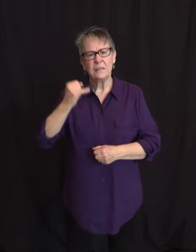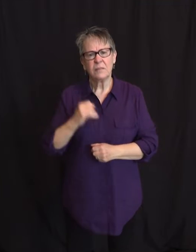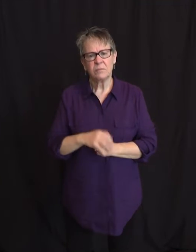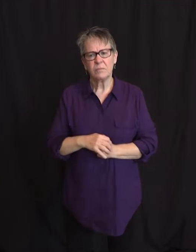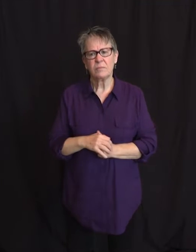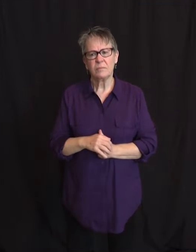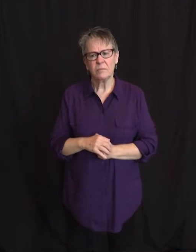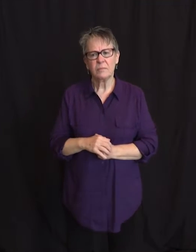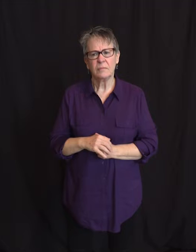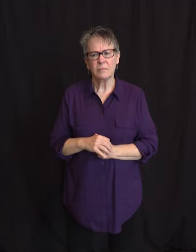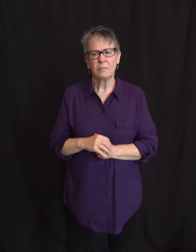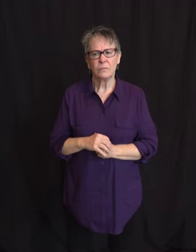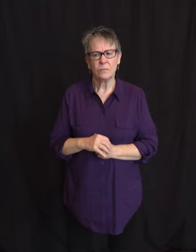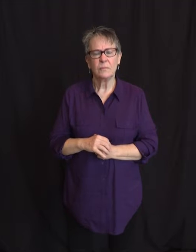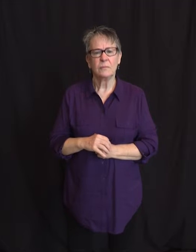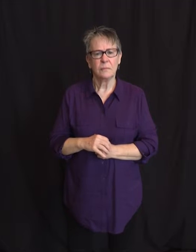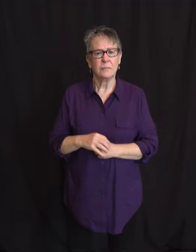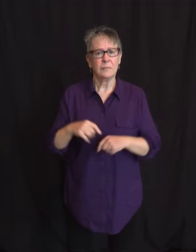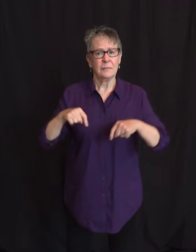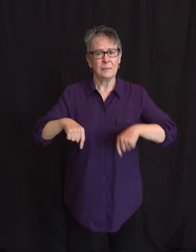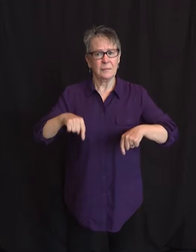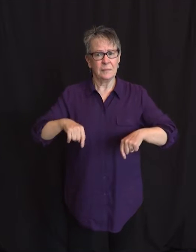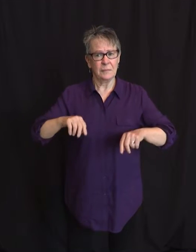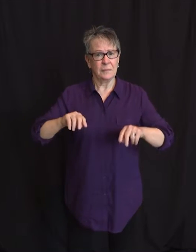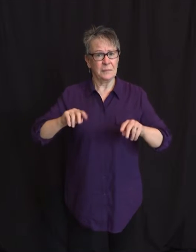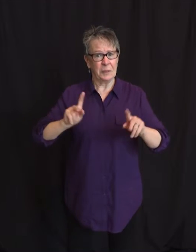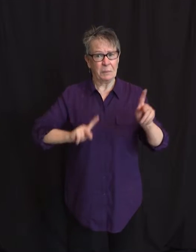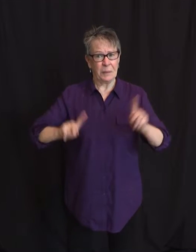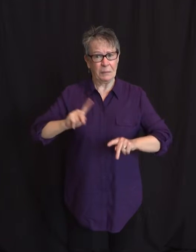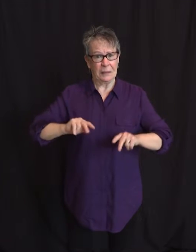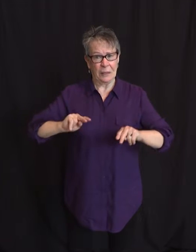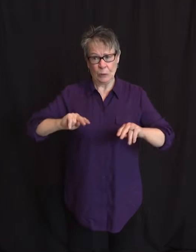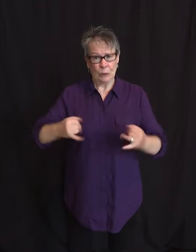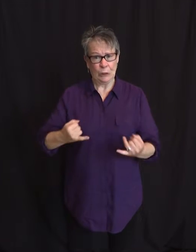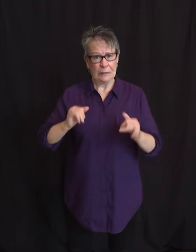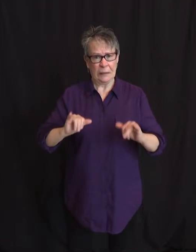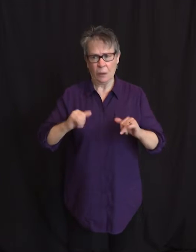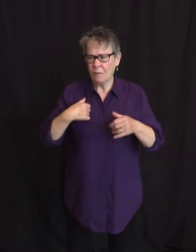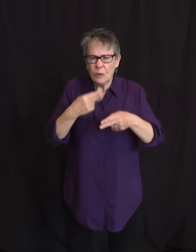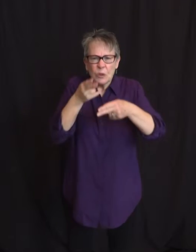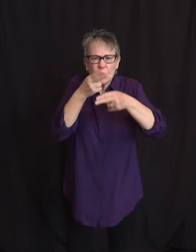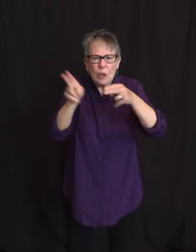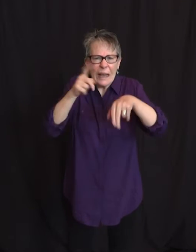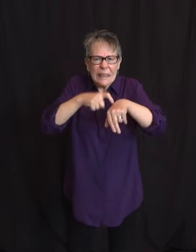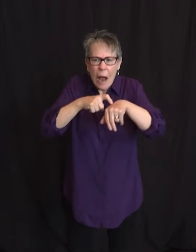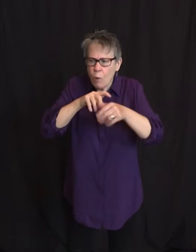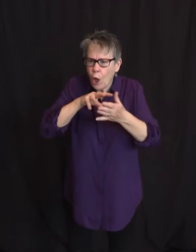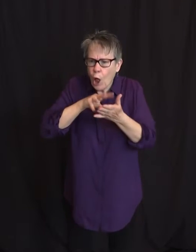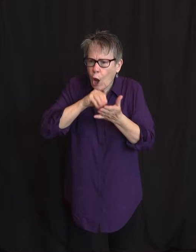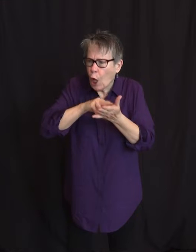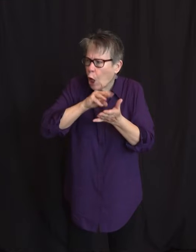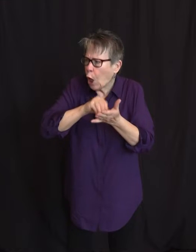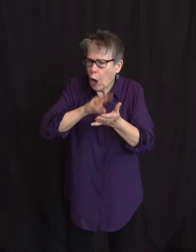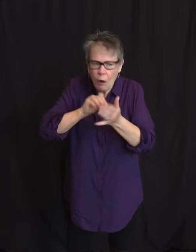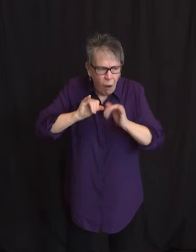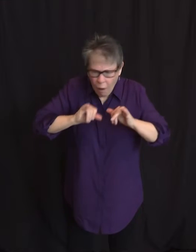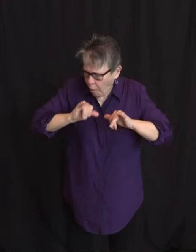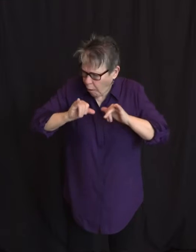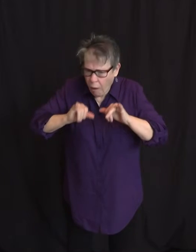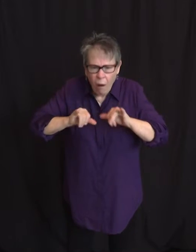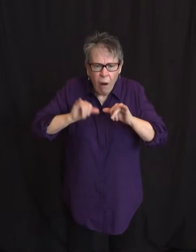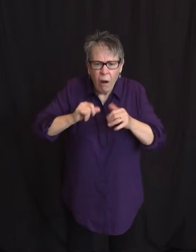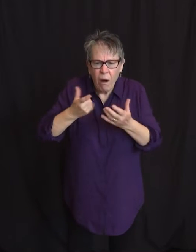Jersey have had to learn with intensity about a disease no one ever